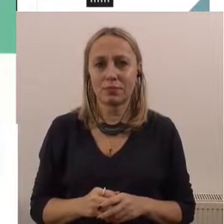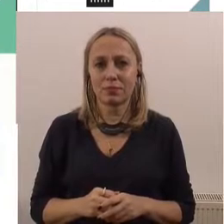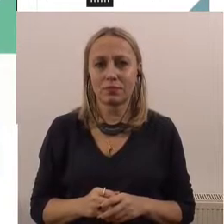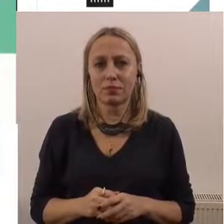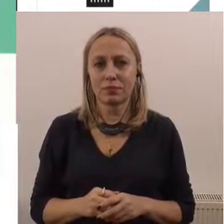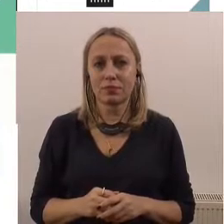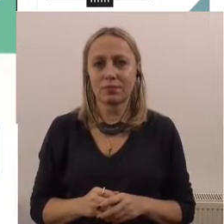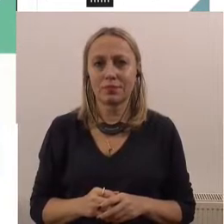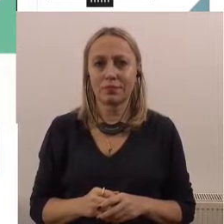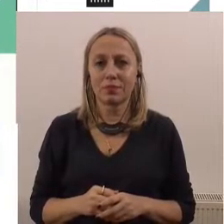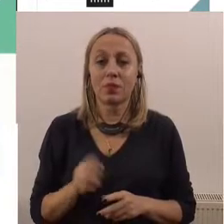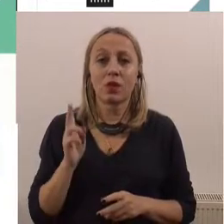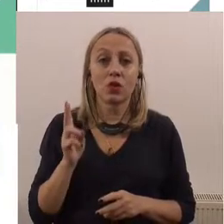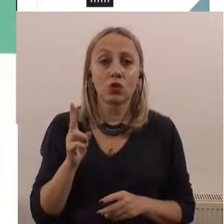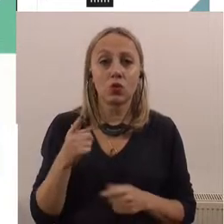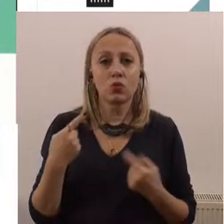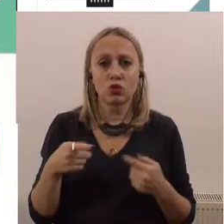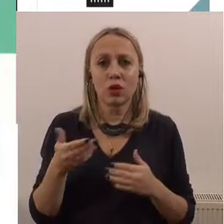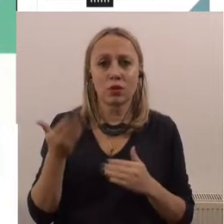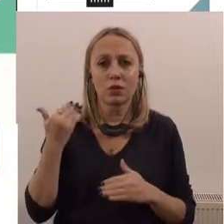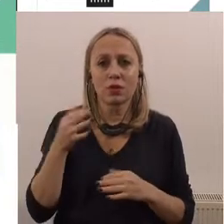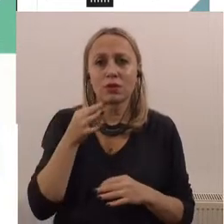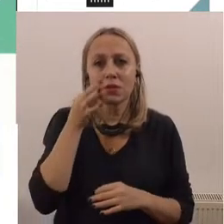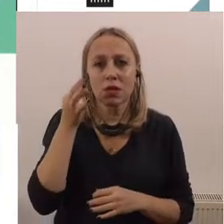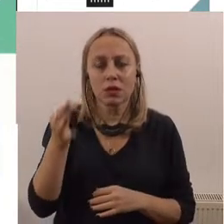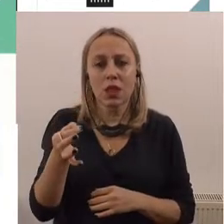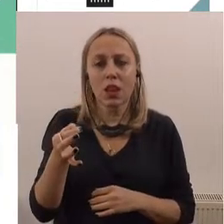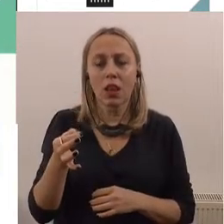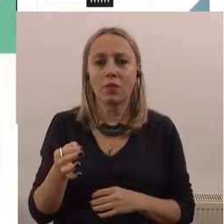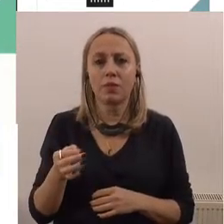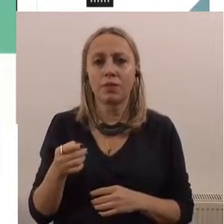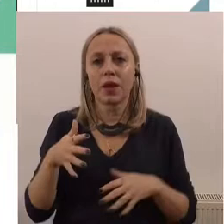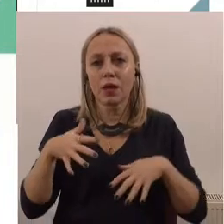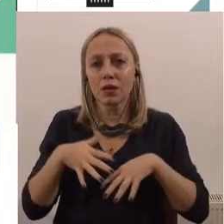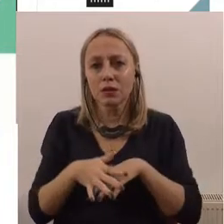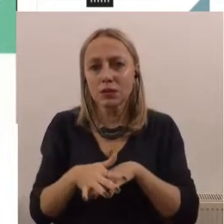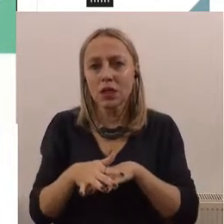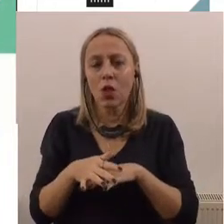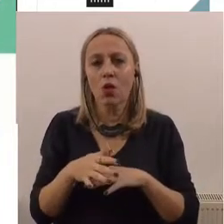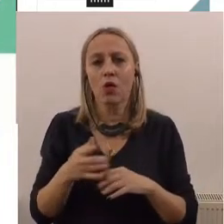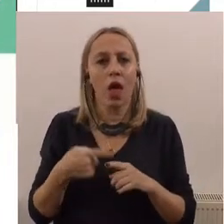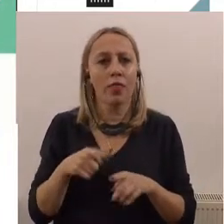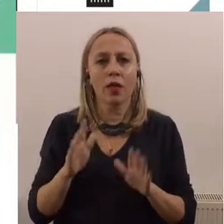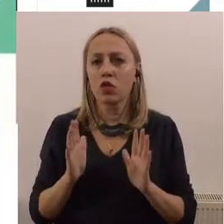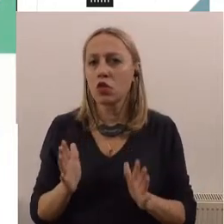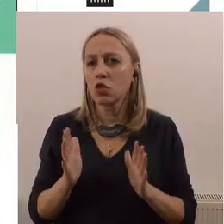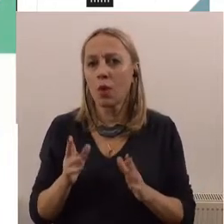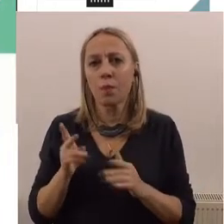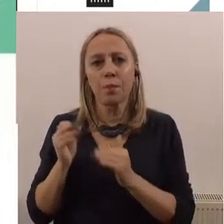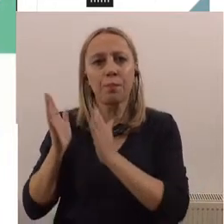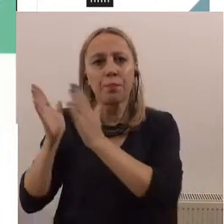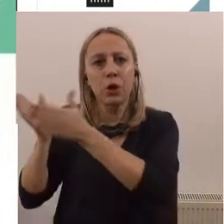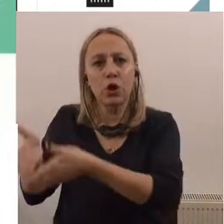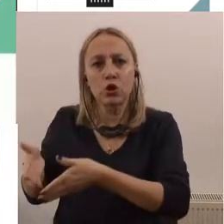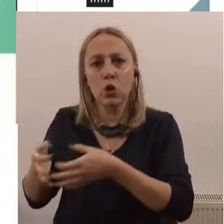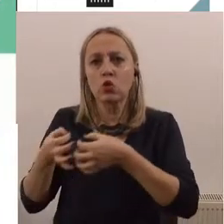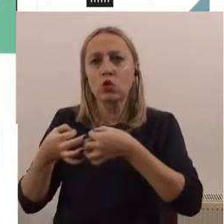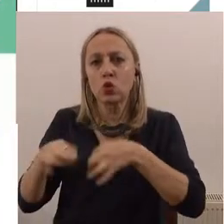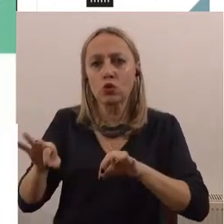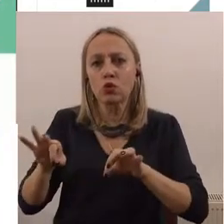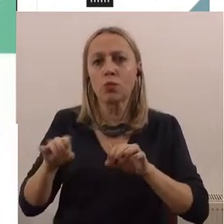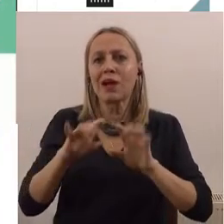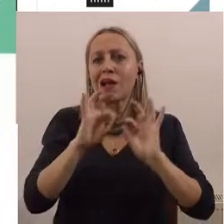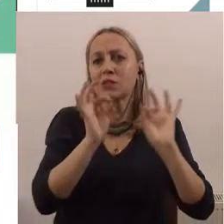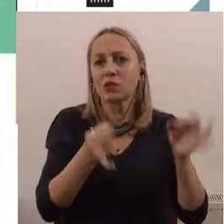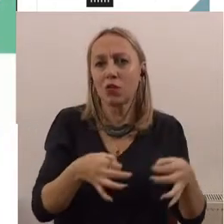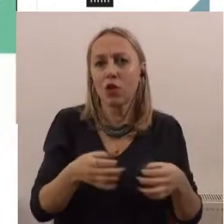Previously somebody said very nice that that inclusiveness is not only access to the art, but first of all access to